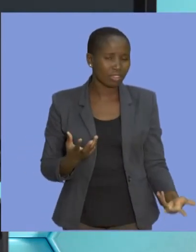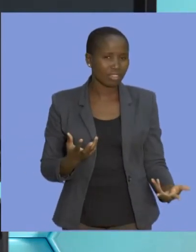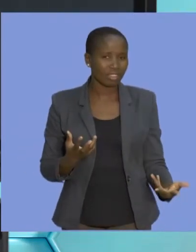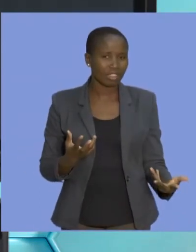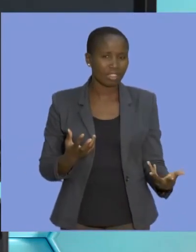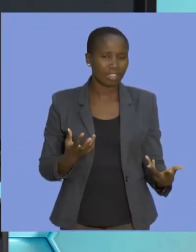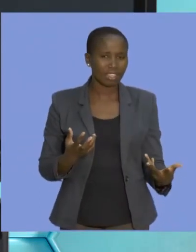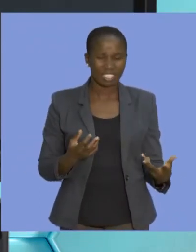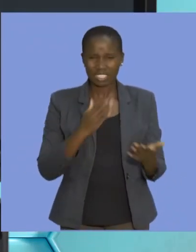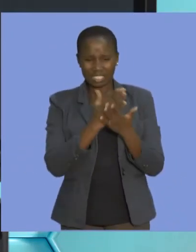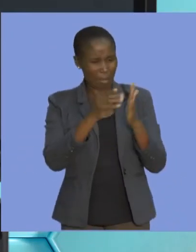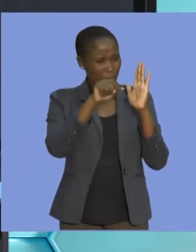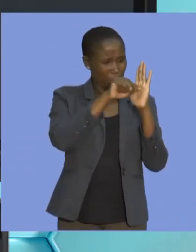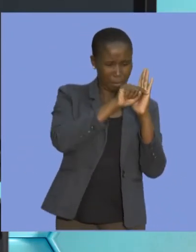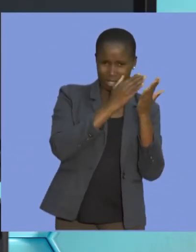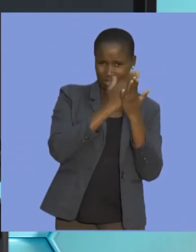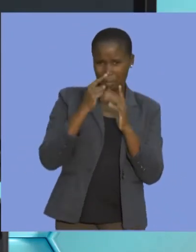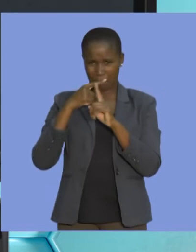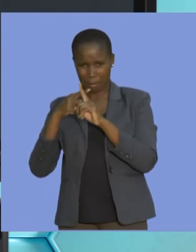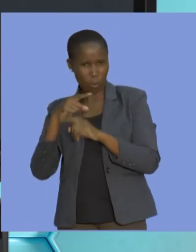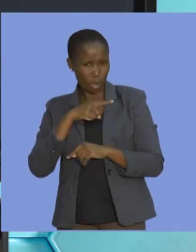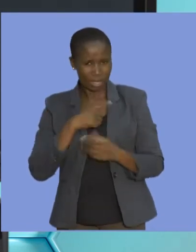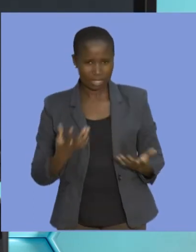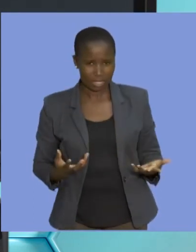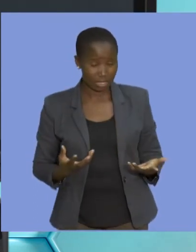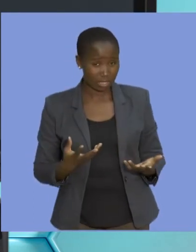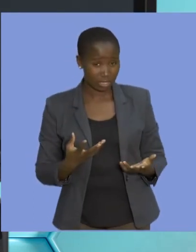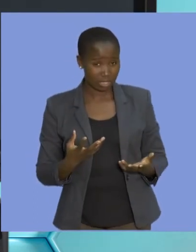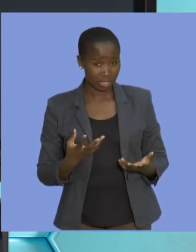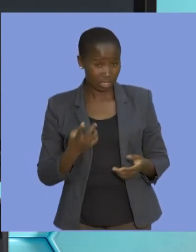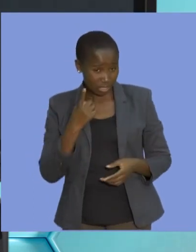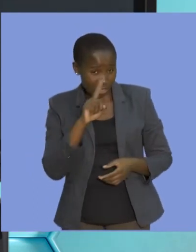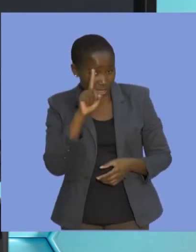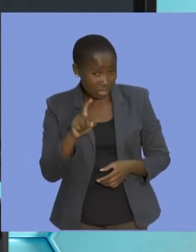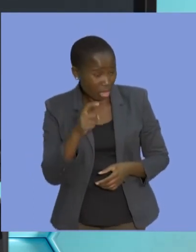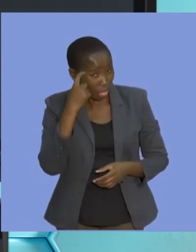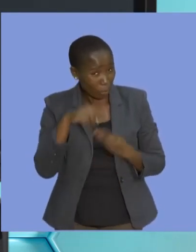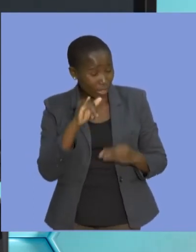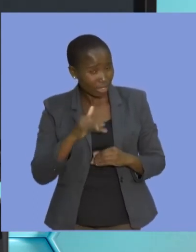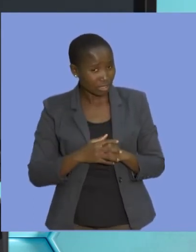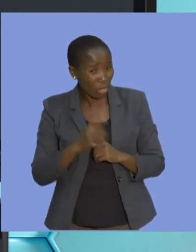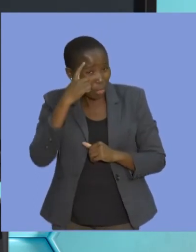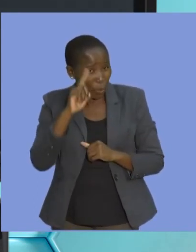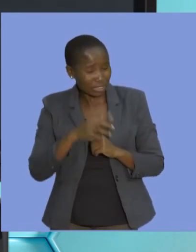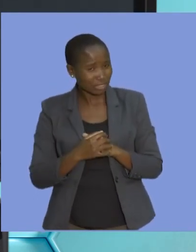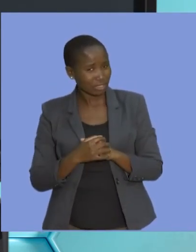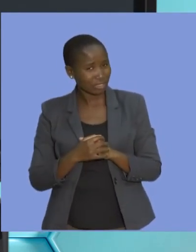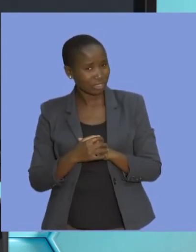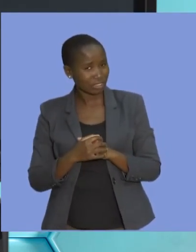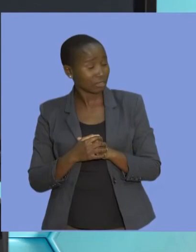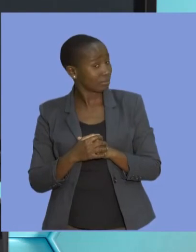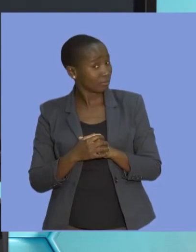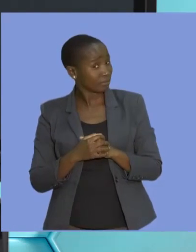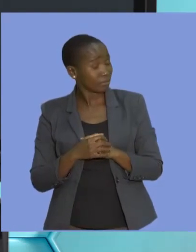positive and negative? Any idea? Think about that. What do you think? Why are we